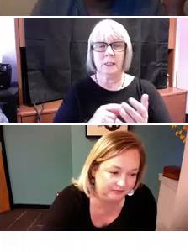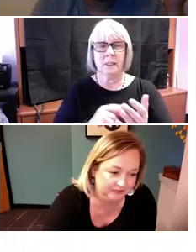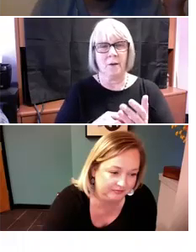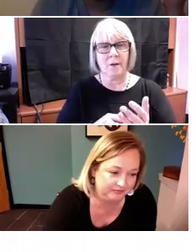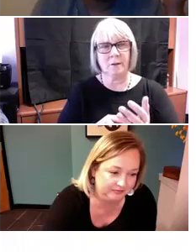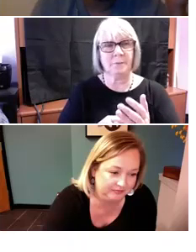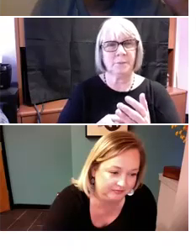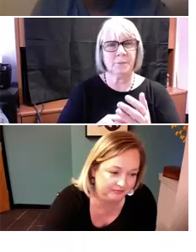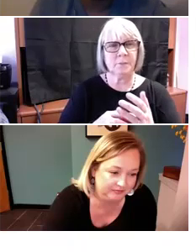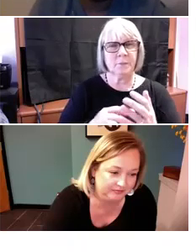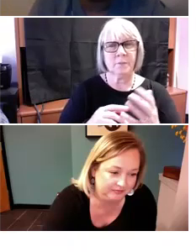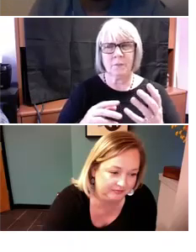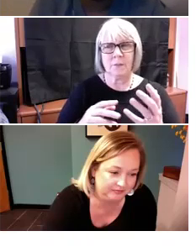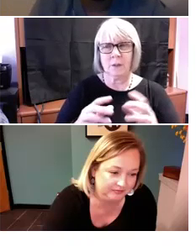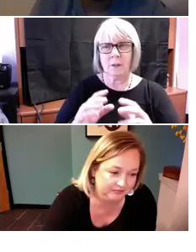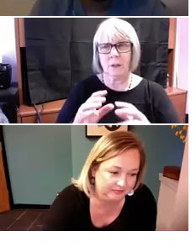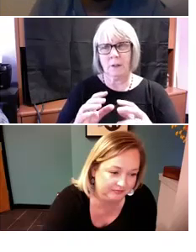issues, let's say I'm coloring one as,